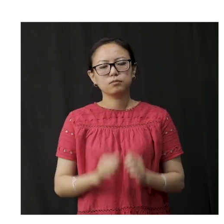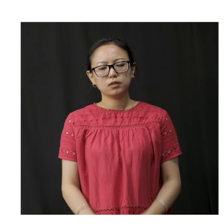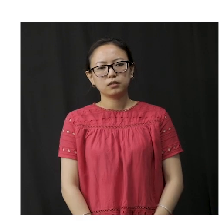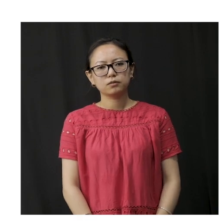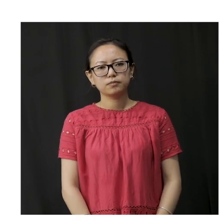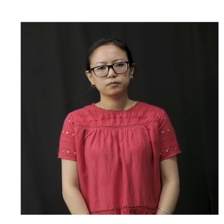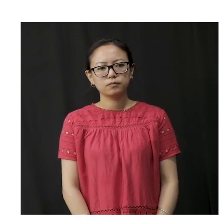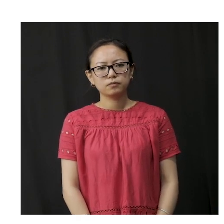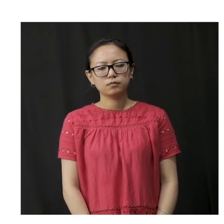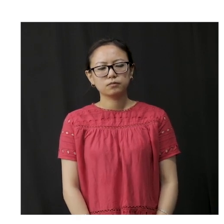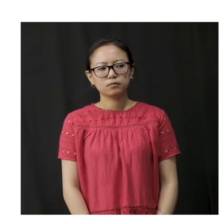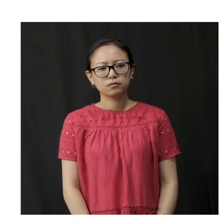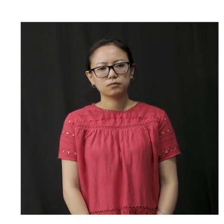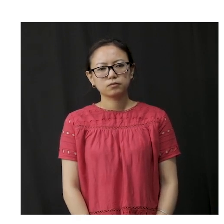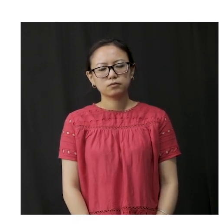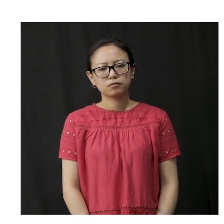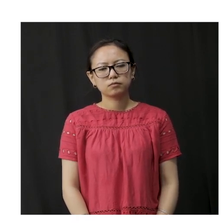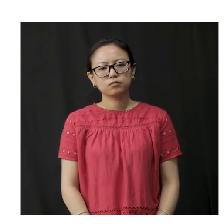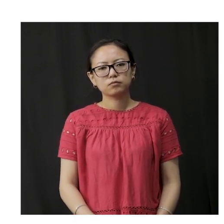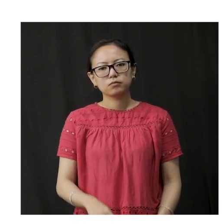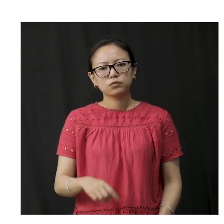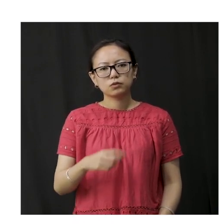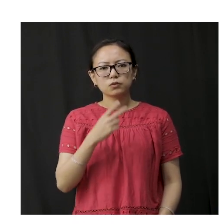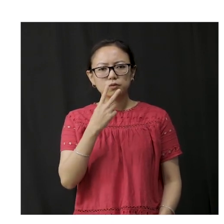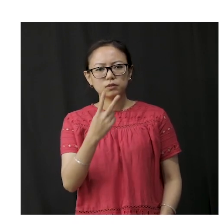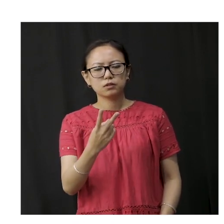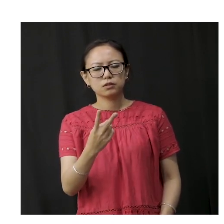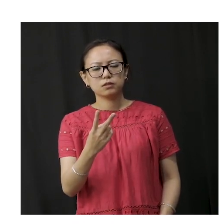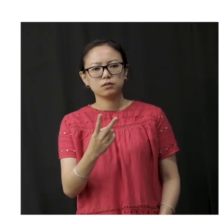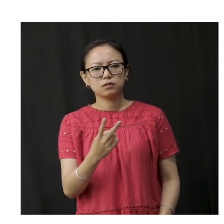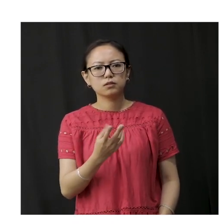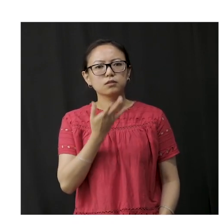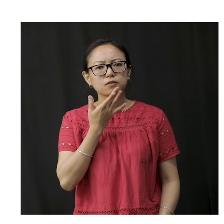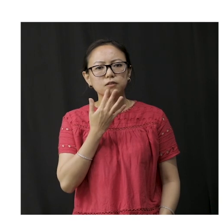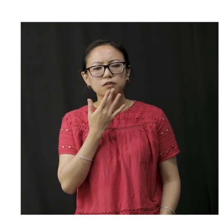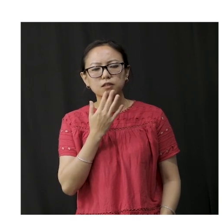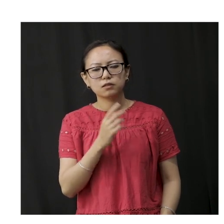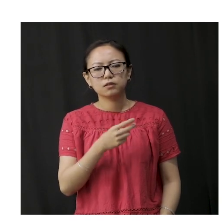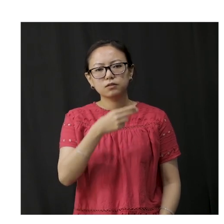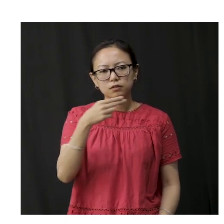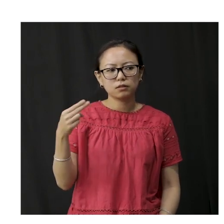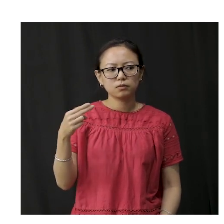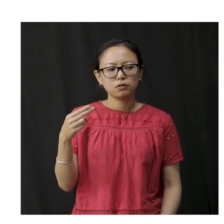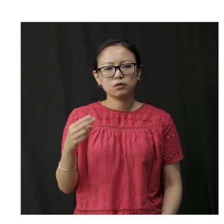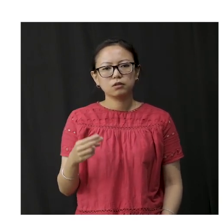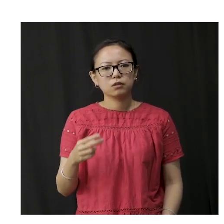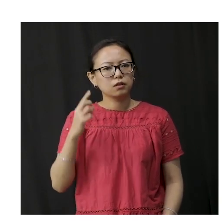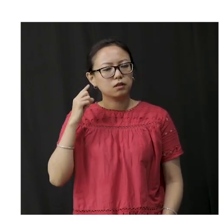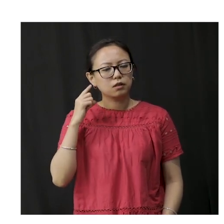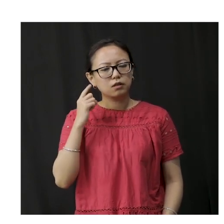BLACK, black. So these are the names of the colors. Can you all repeat the words after me?